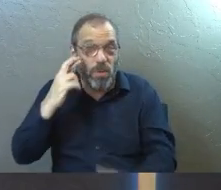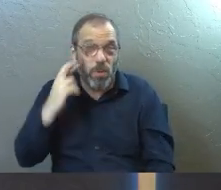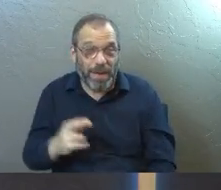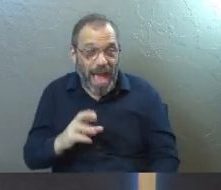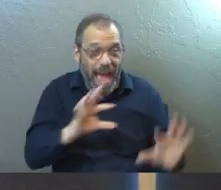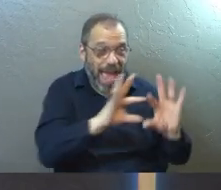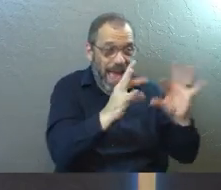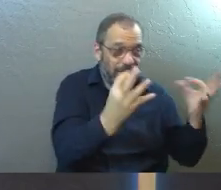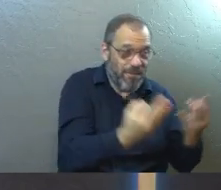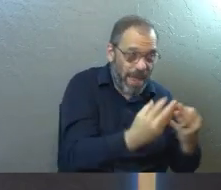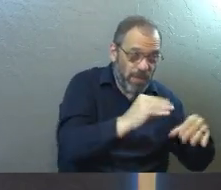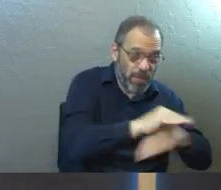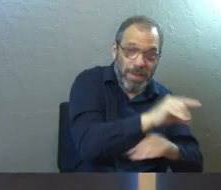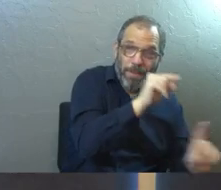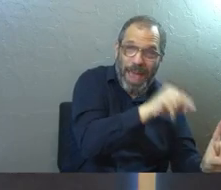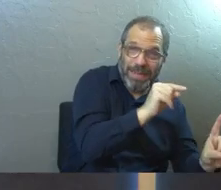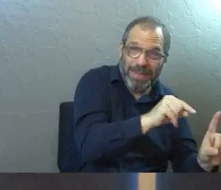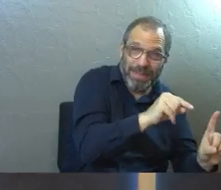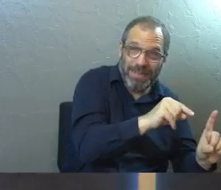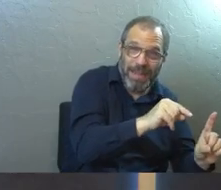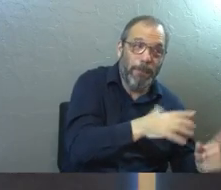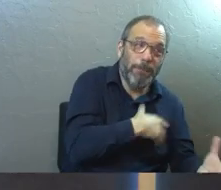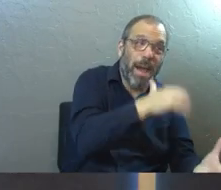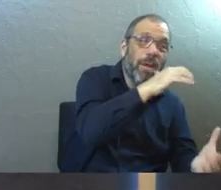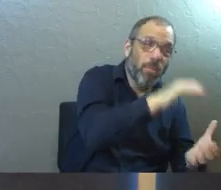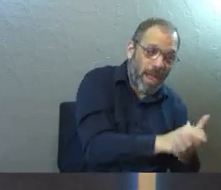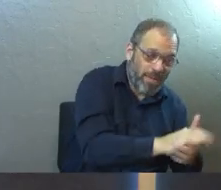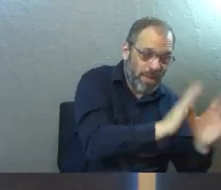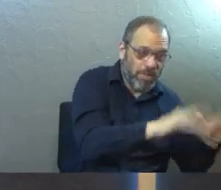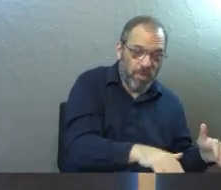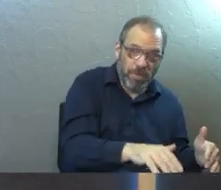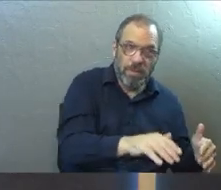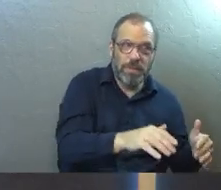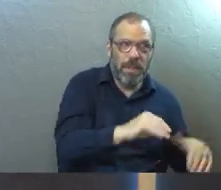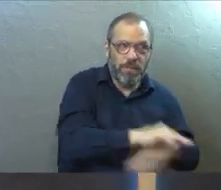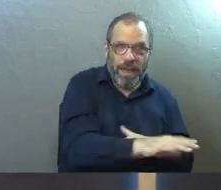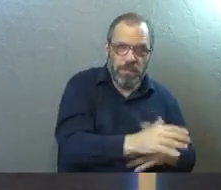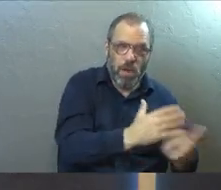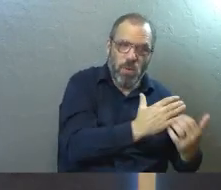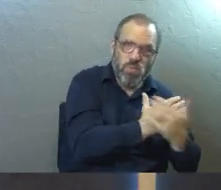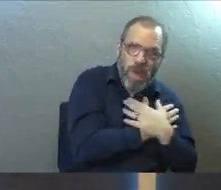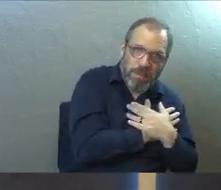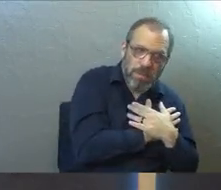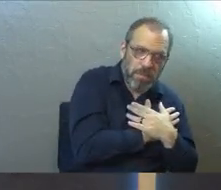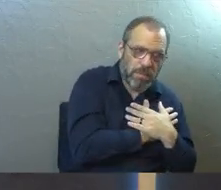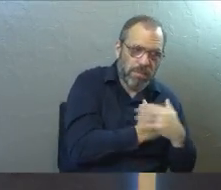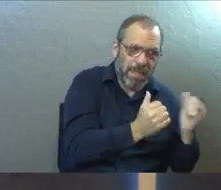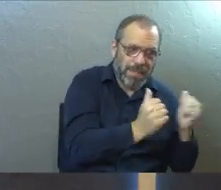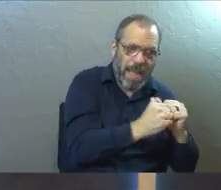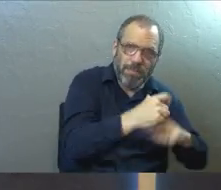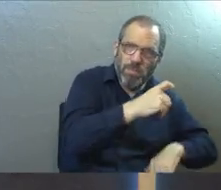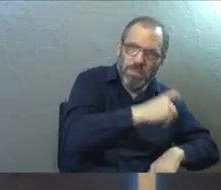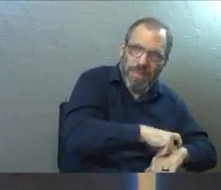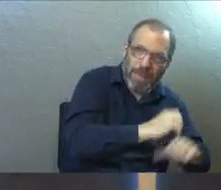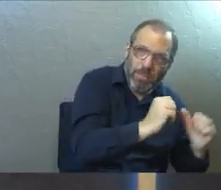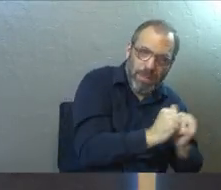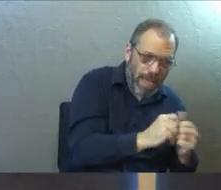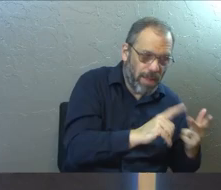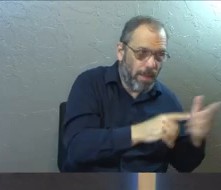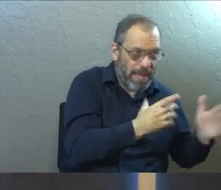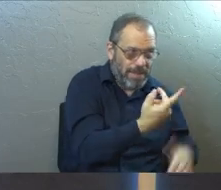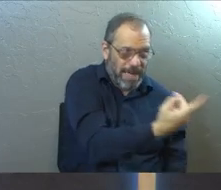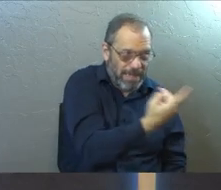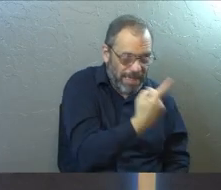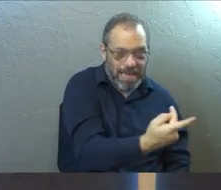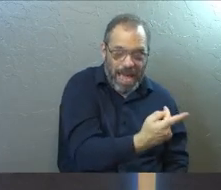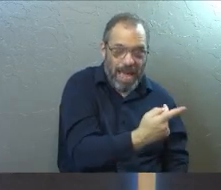have a family who is now impacted. And that impacts our ability to rest, our ability to spend time with one another, our ability to make plans that we